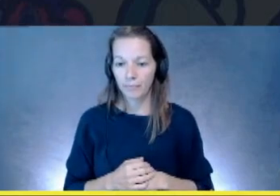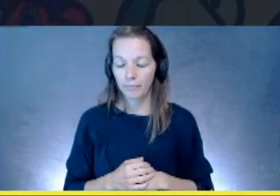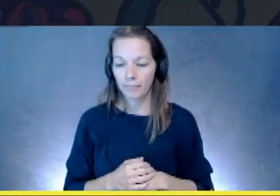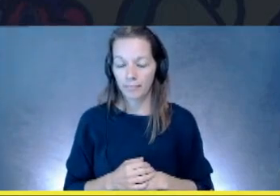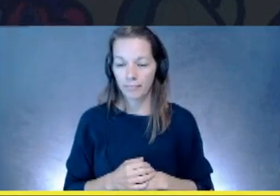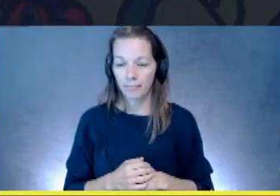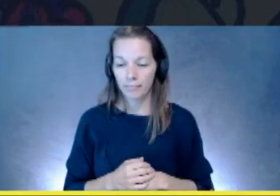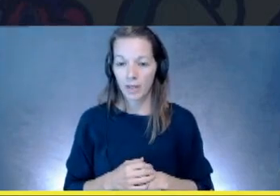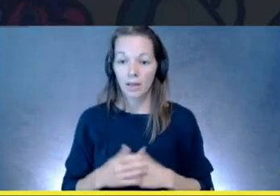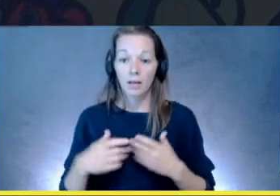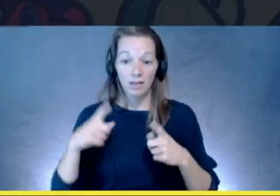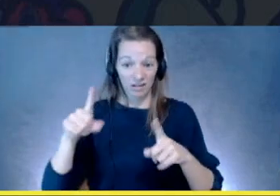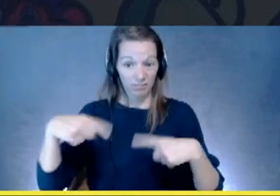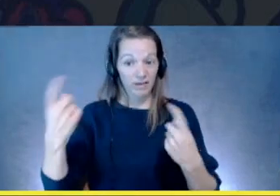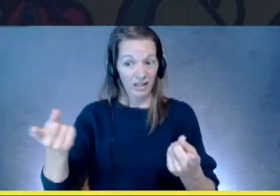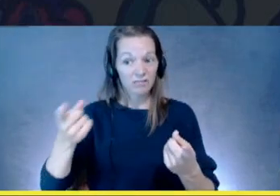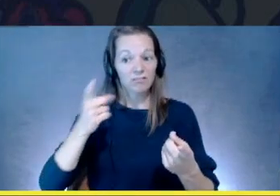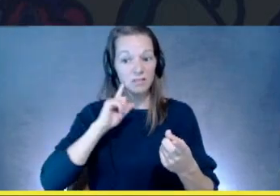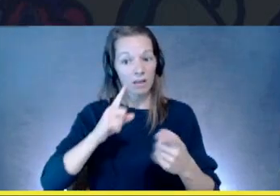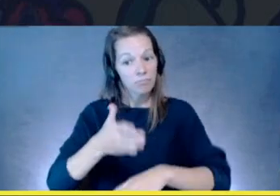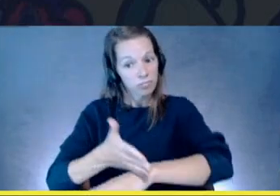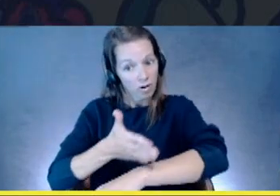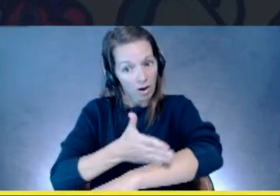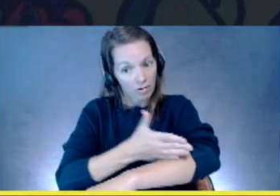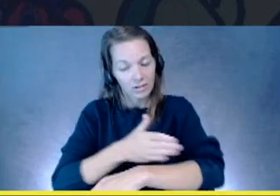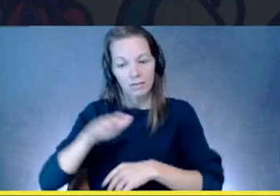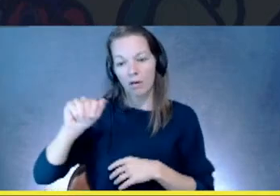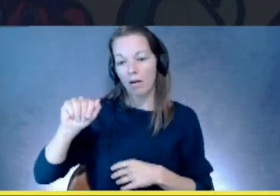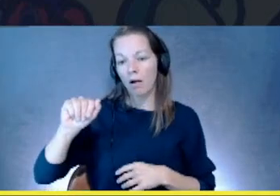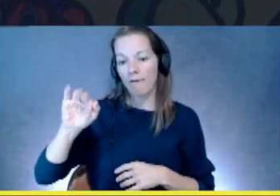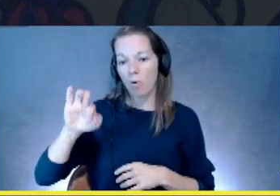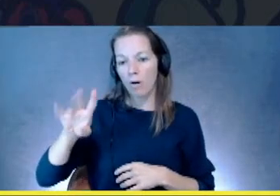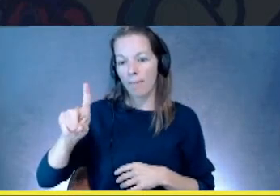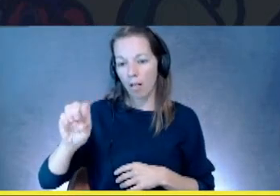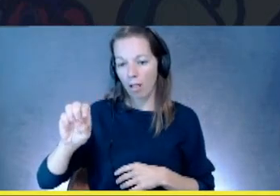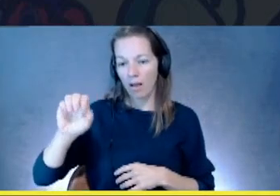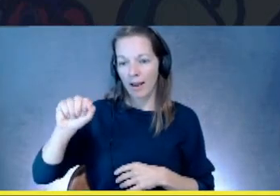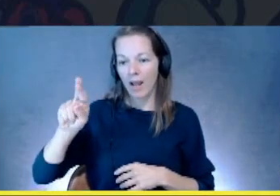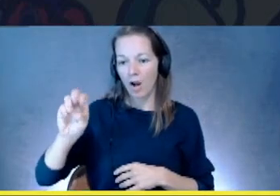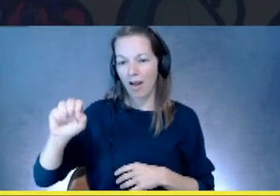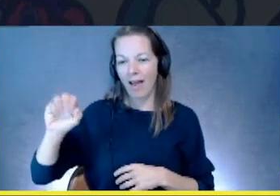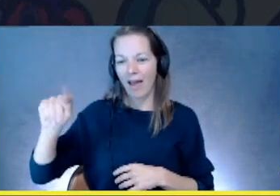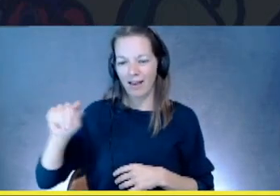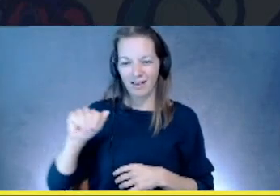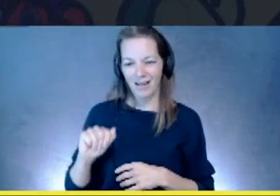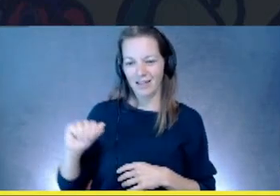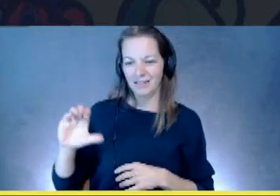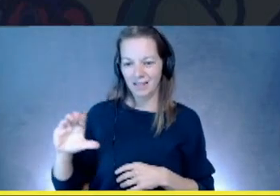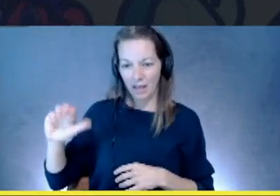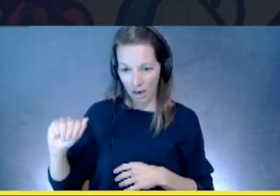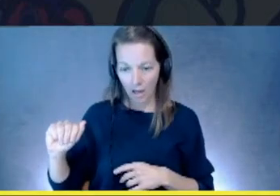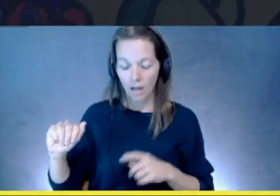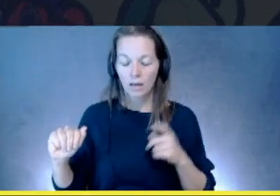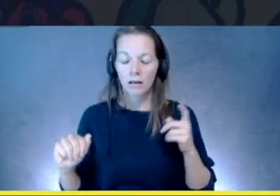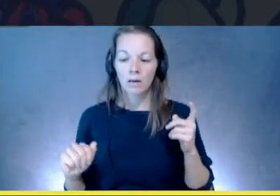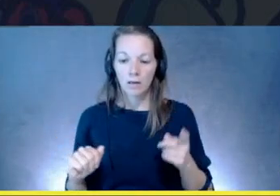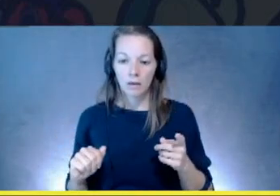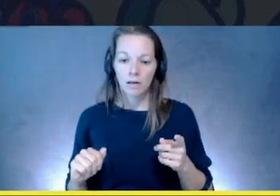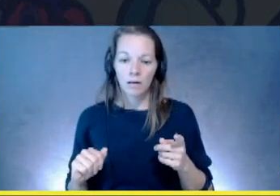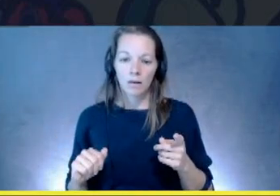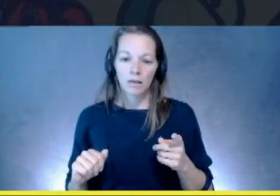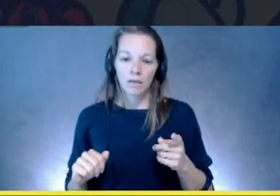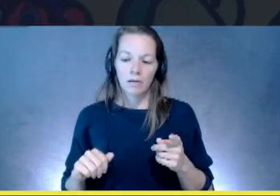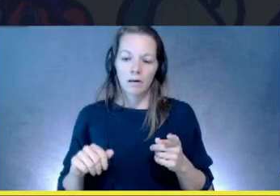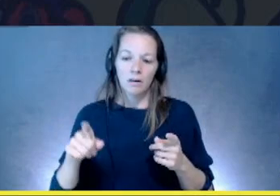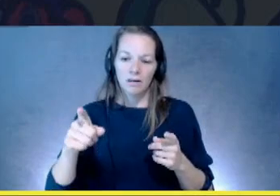There has been some progress made. The Affordable Care Act, as Dr. Iazzoni noted, didn't completely address the issue of pre-existing